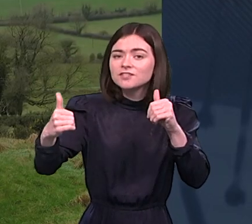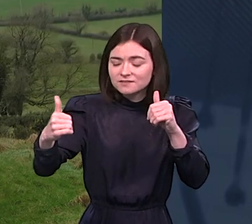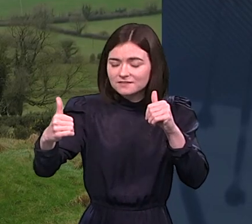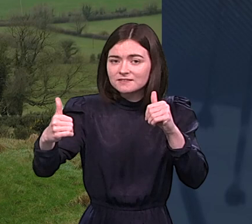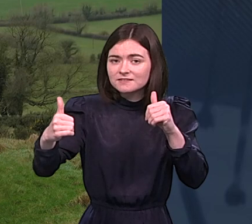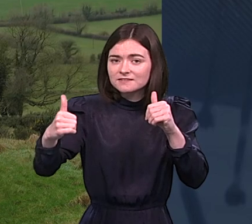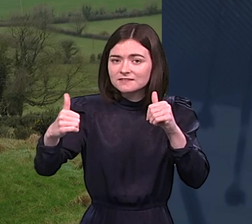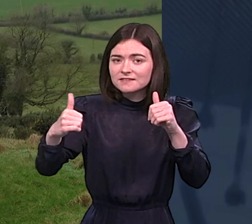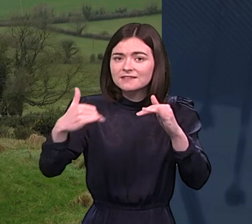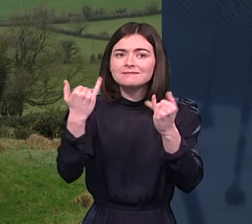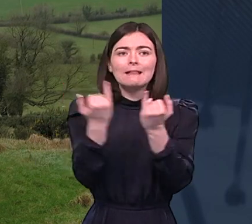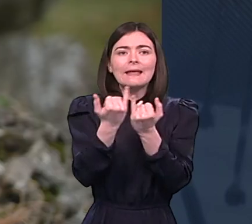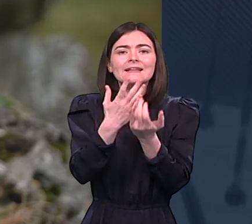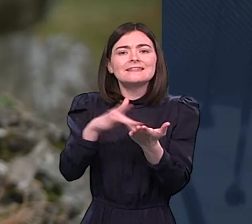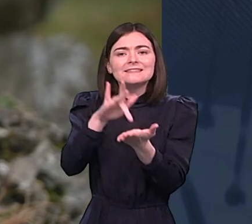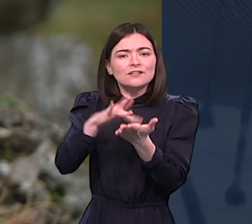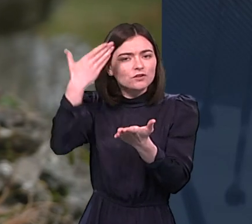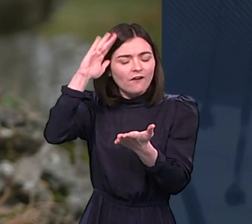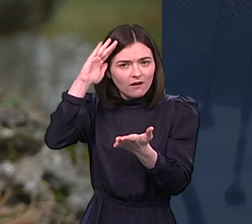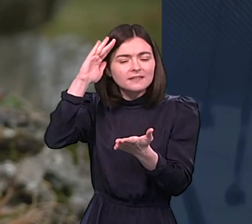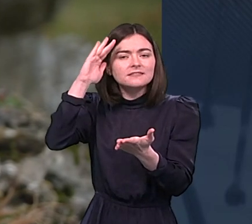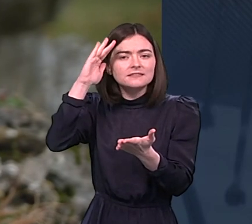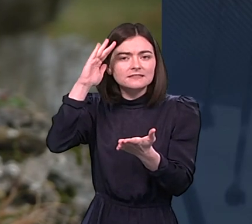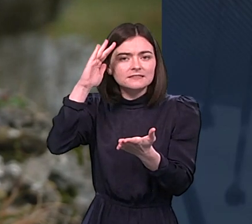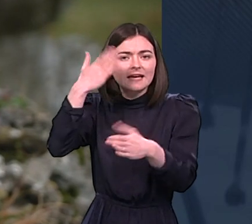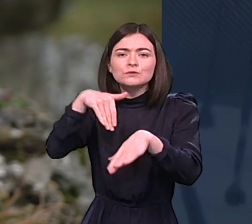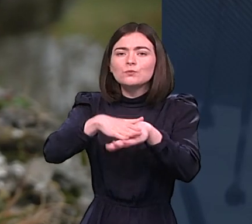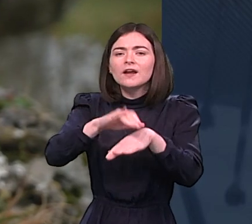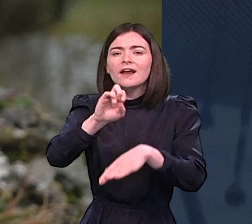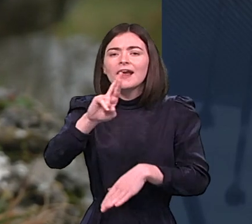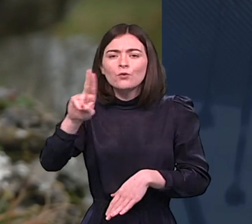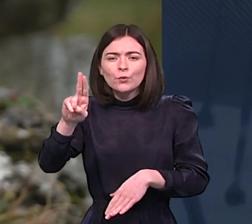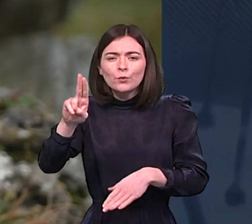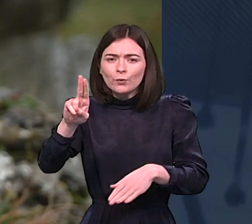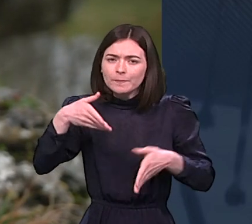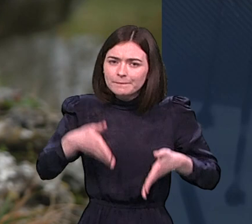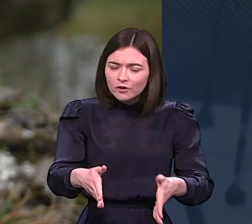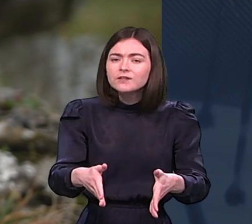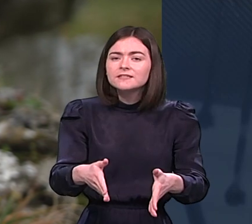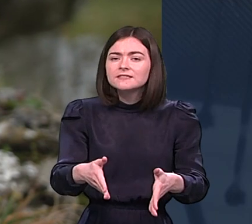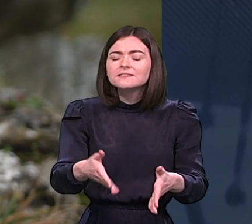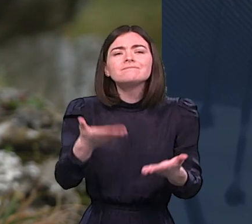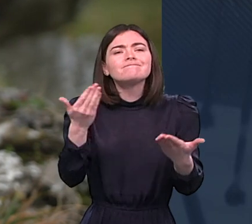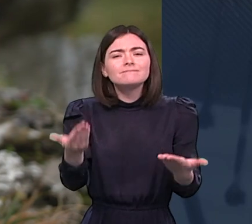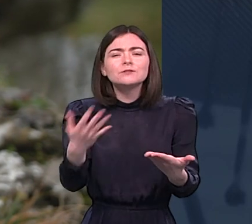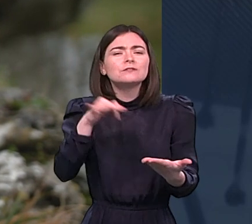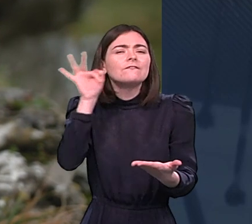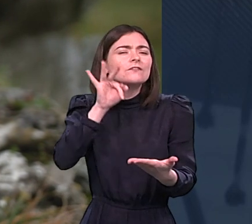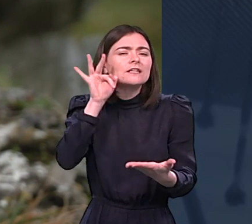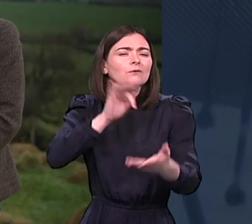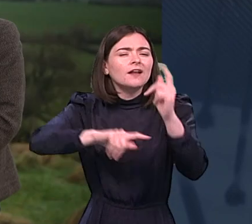umbilical cord of Ireland, and the resting place of Eru. You know, it's funny when I think of it as well,